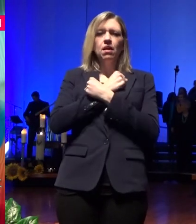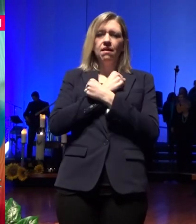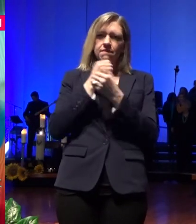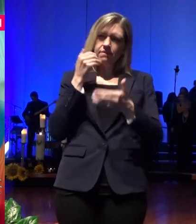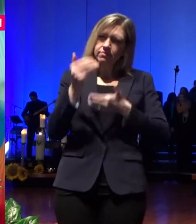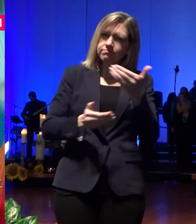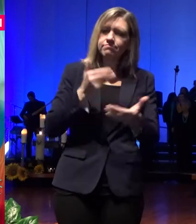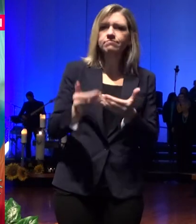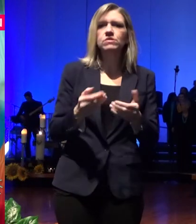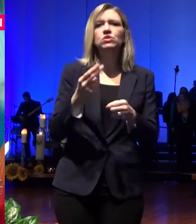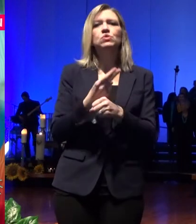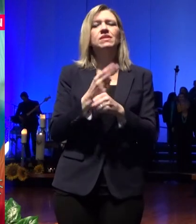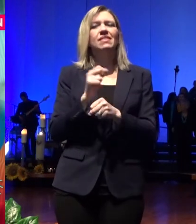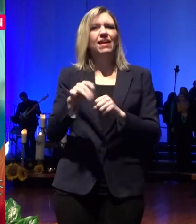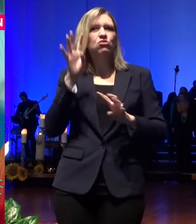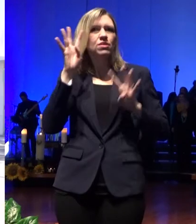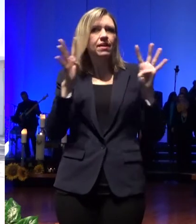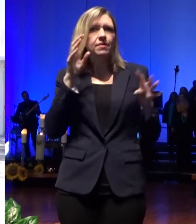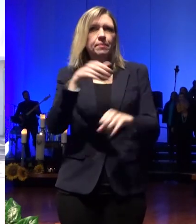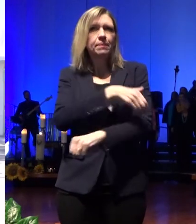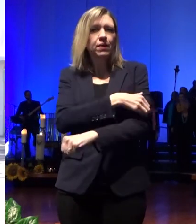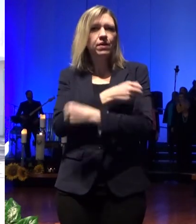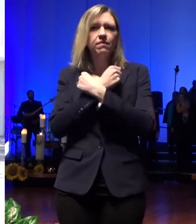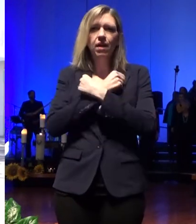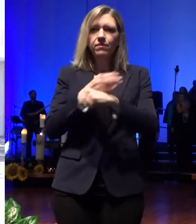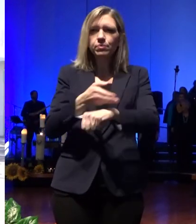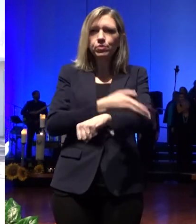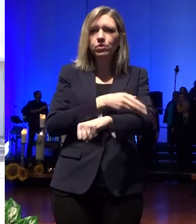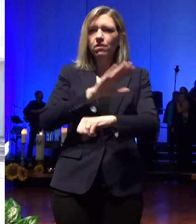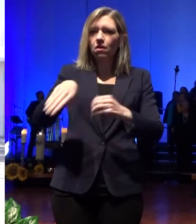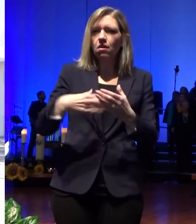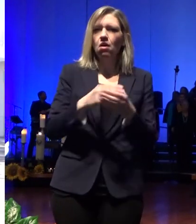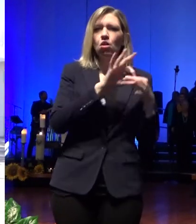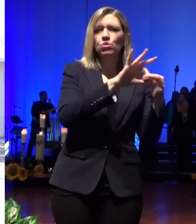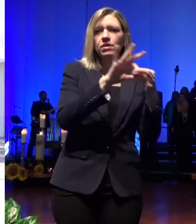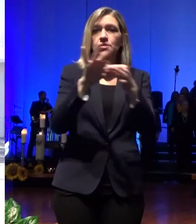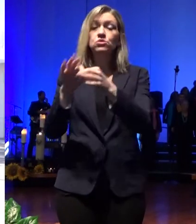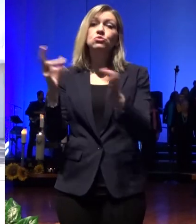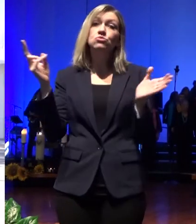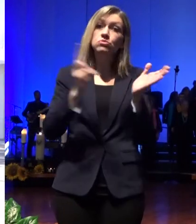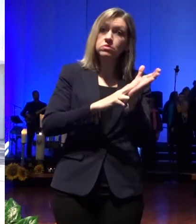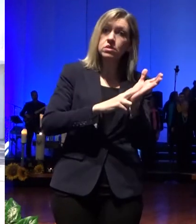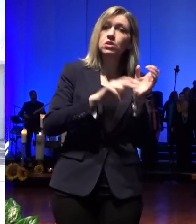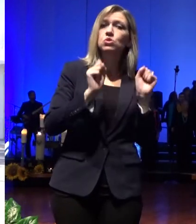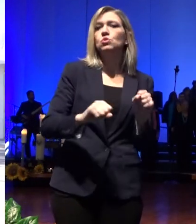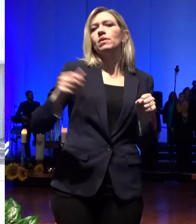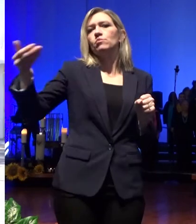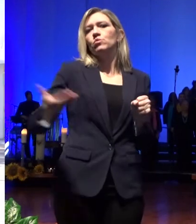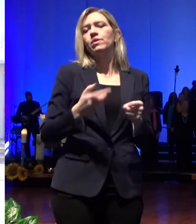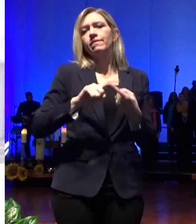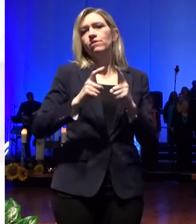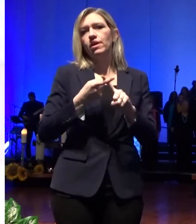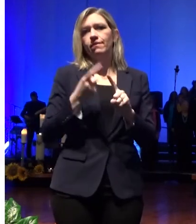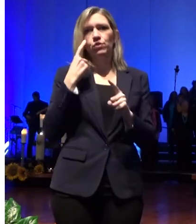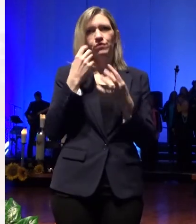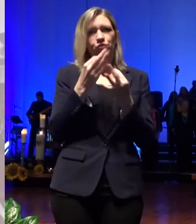of love to improve all of our relationships. And when you register, know that you can bring someone else to the class for